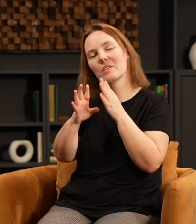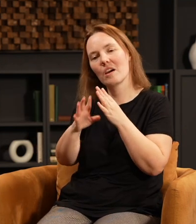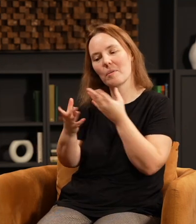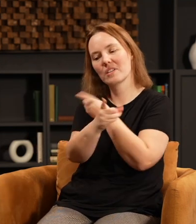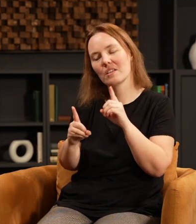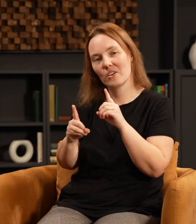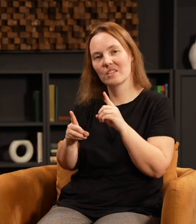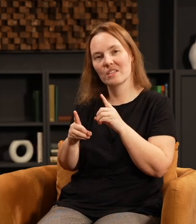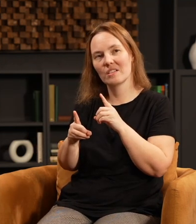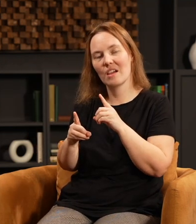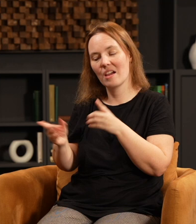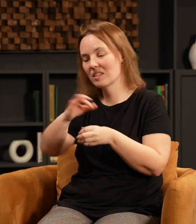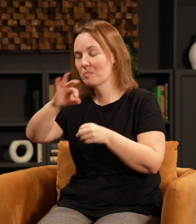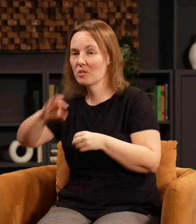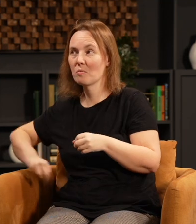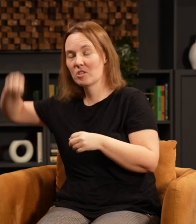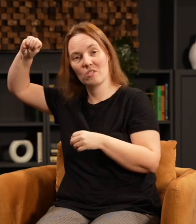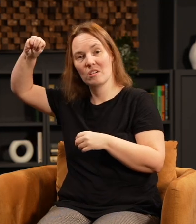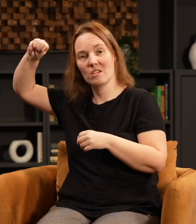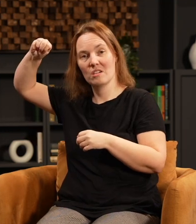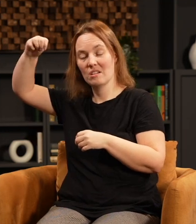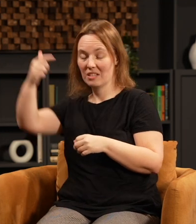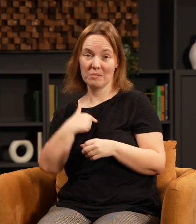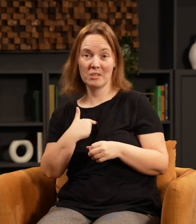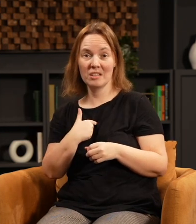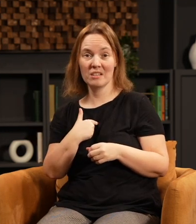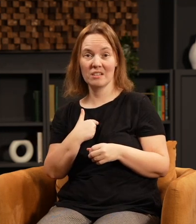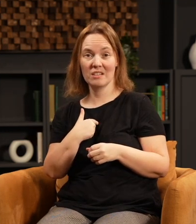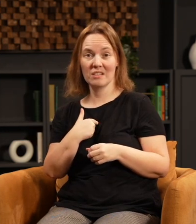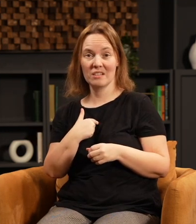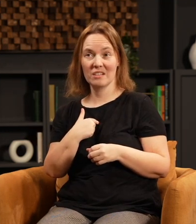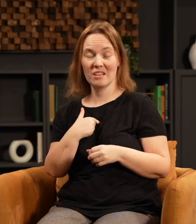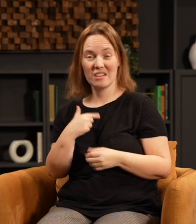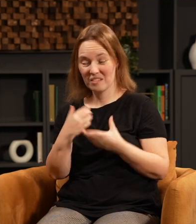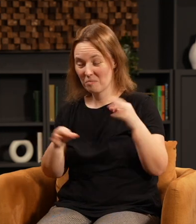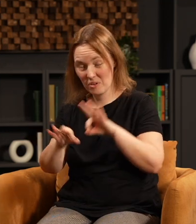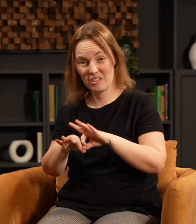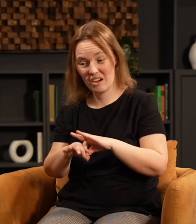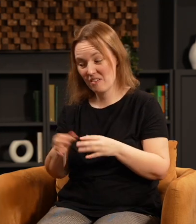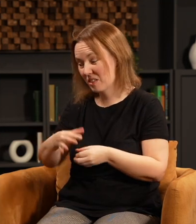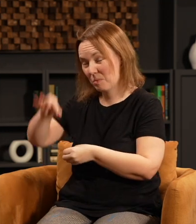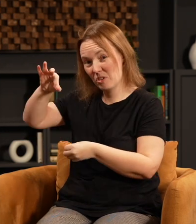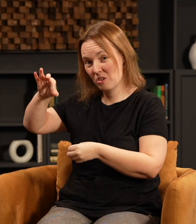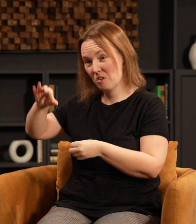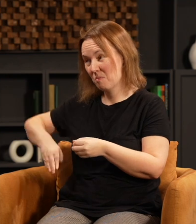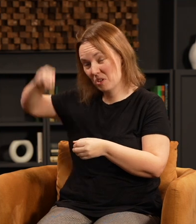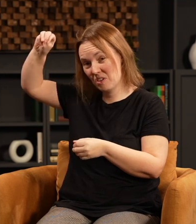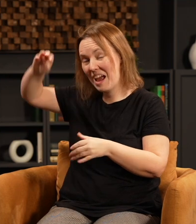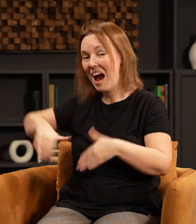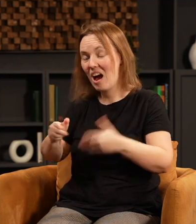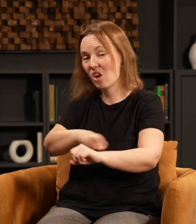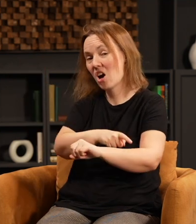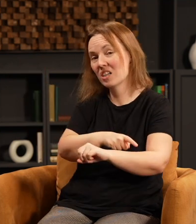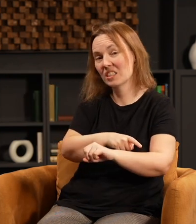about deliverance, we talk about spiritual maturity. To me, the essence of spiritual maturity is simply this. How long does it